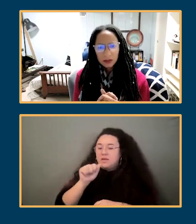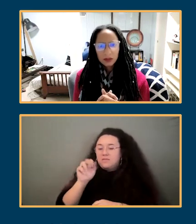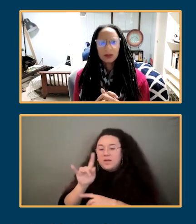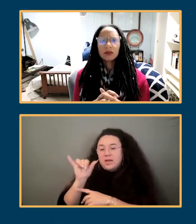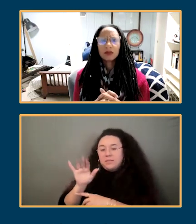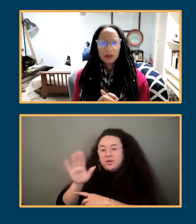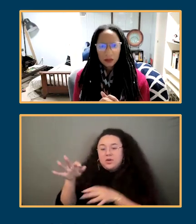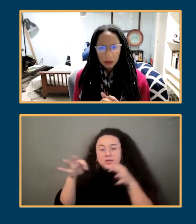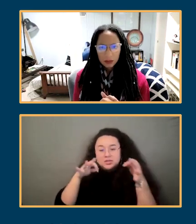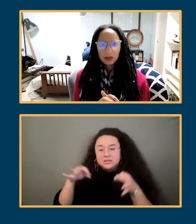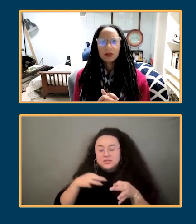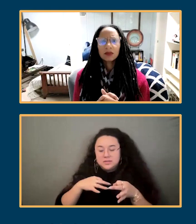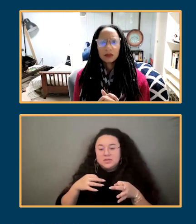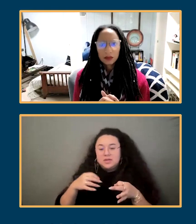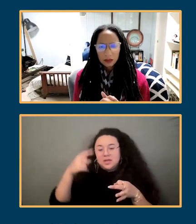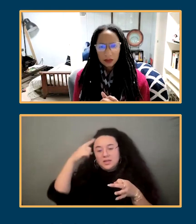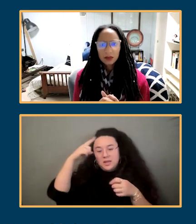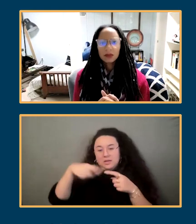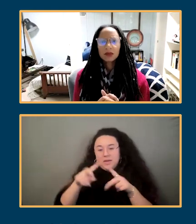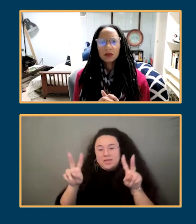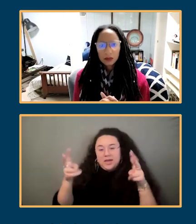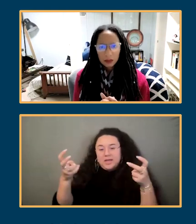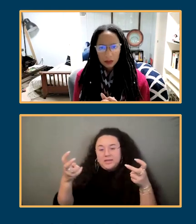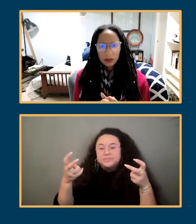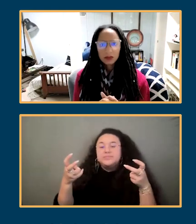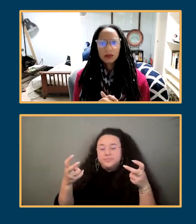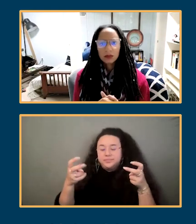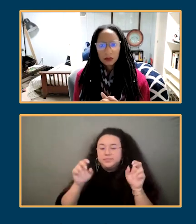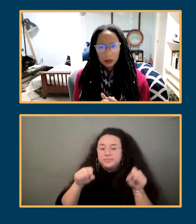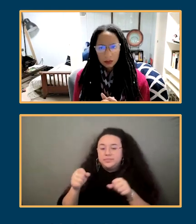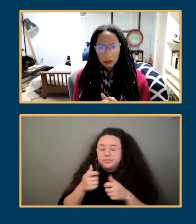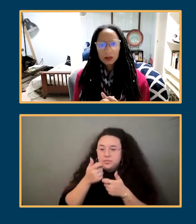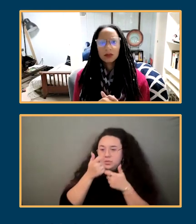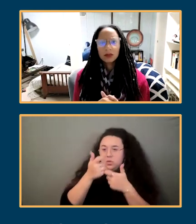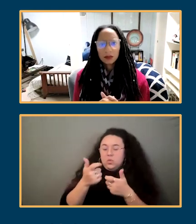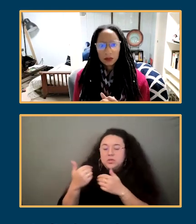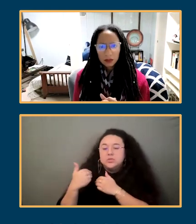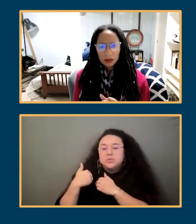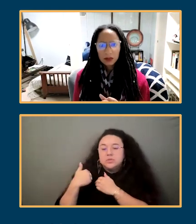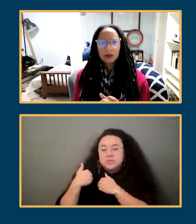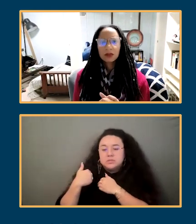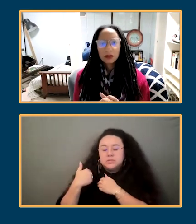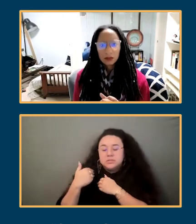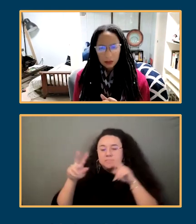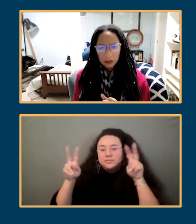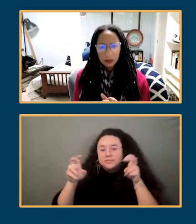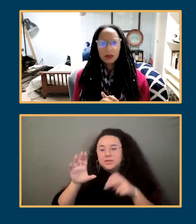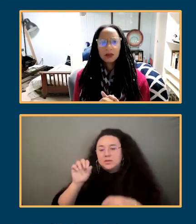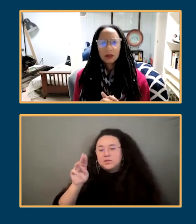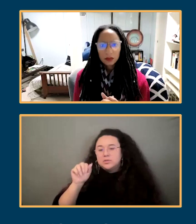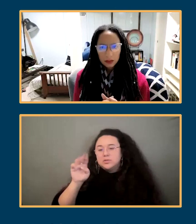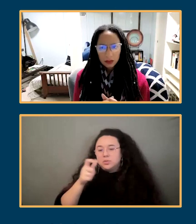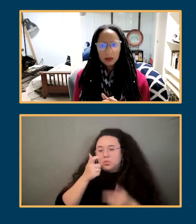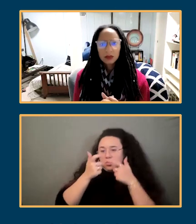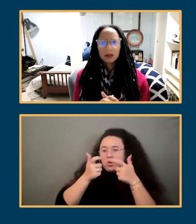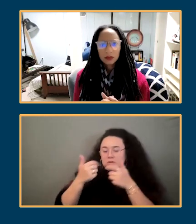definition, and when I looked at headlining it, it's really about being able to consume responsibly. And then I love the part she added about being